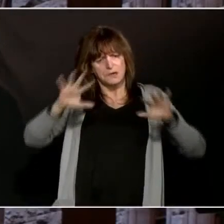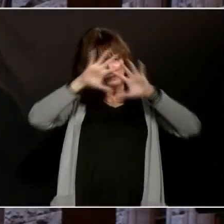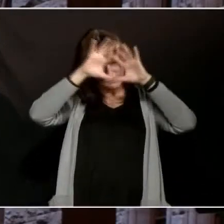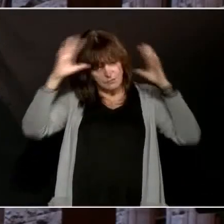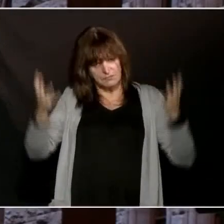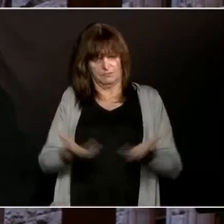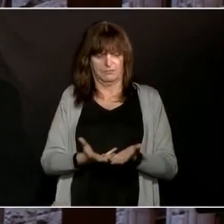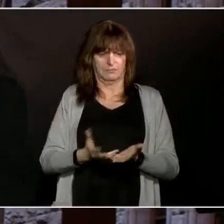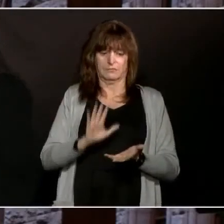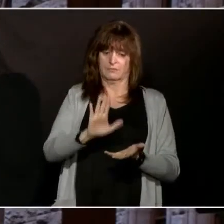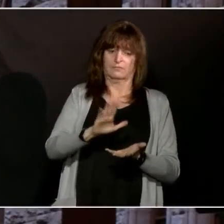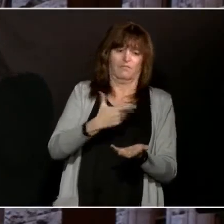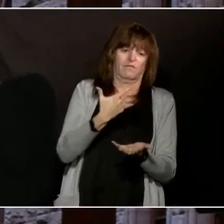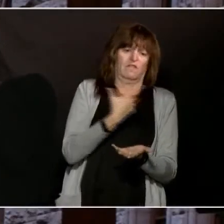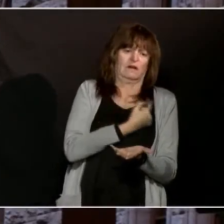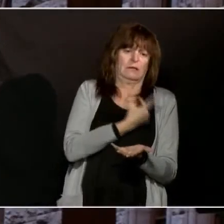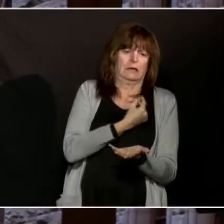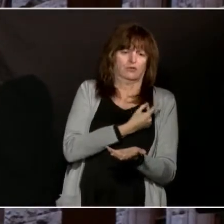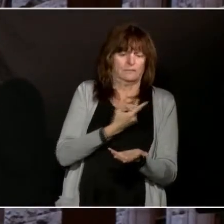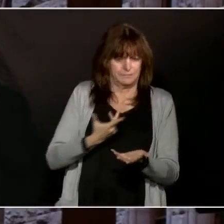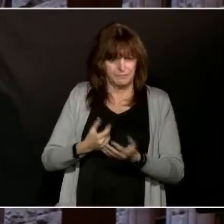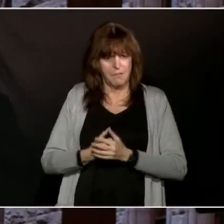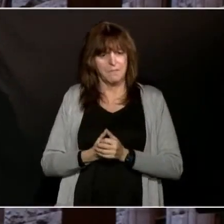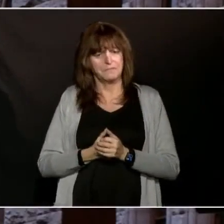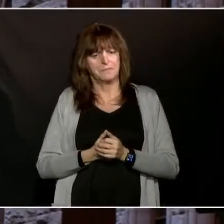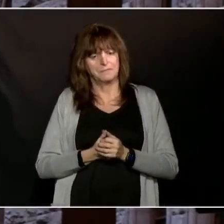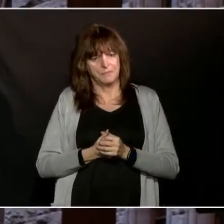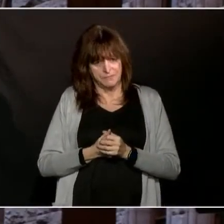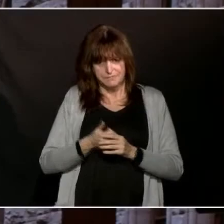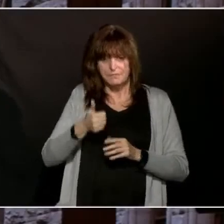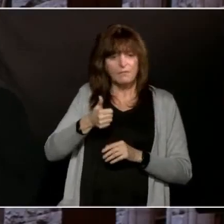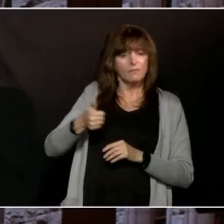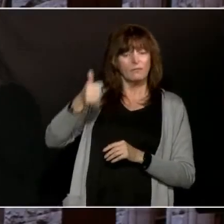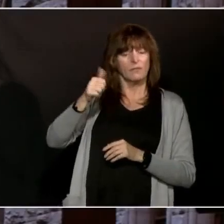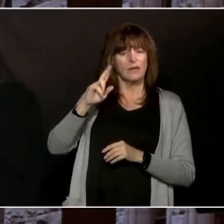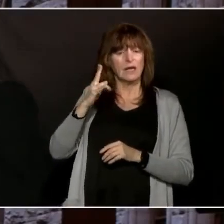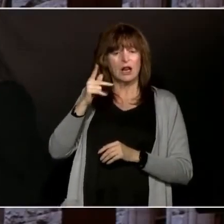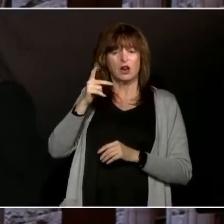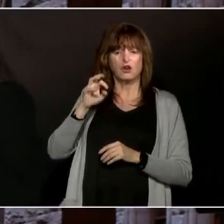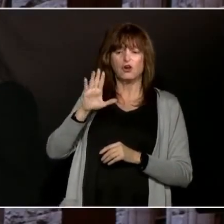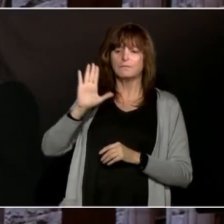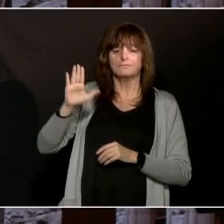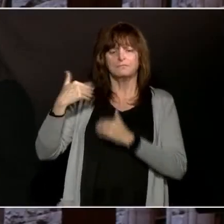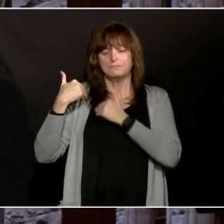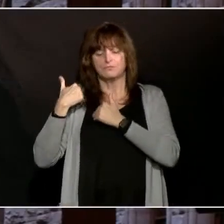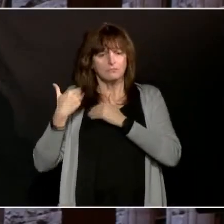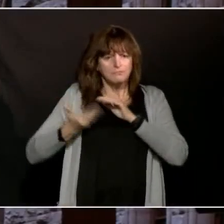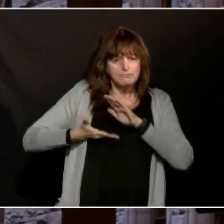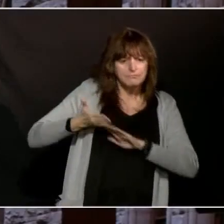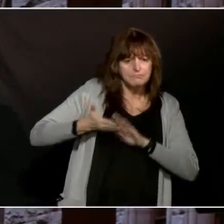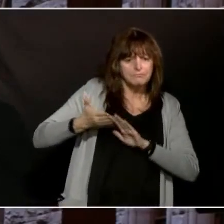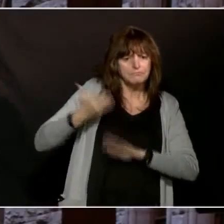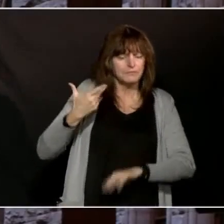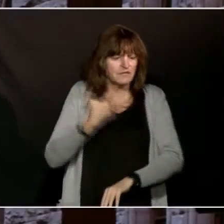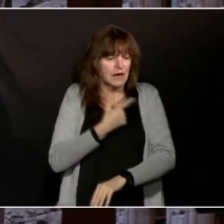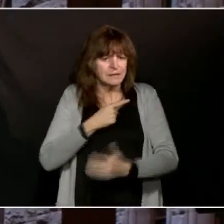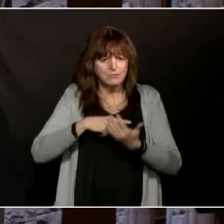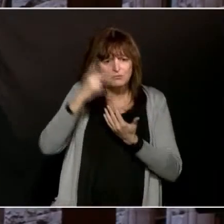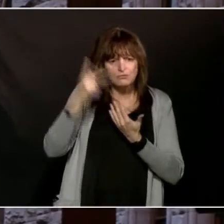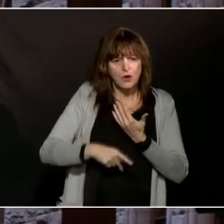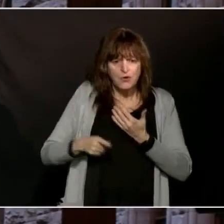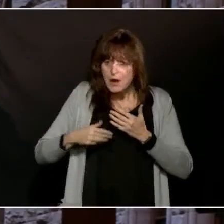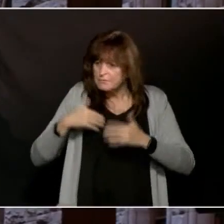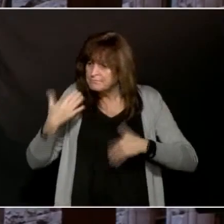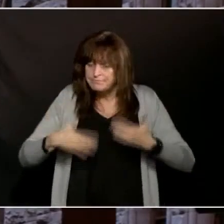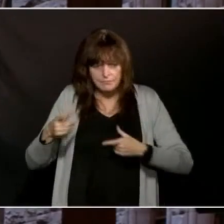General Hillier and the whole team. When the vaccines start flowing again, which we hear they are, then we'll get back on pace. We're covering as many people as we can with our